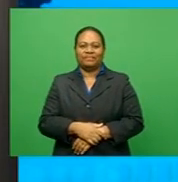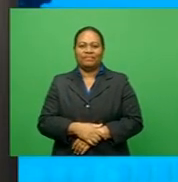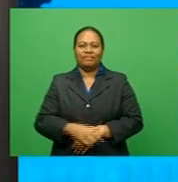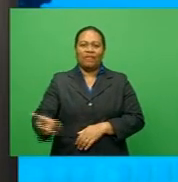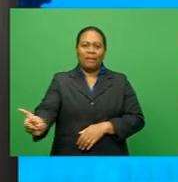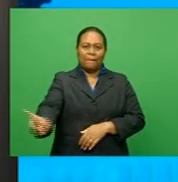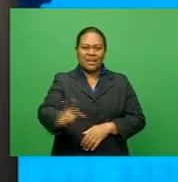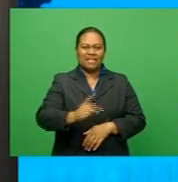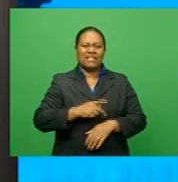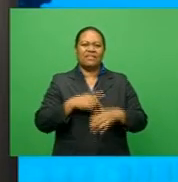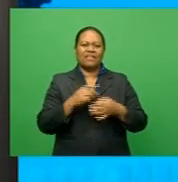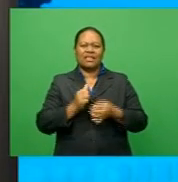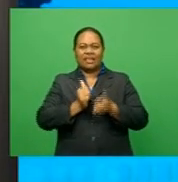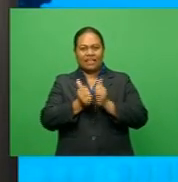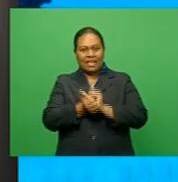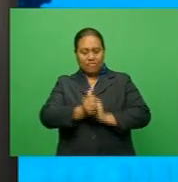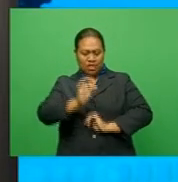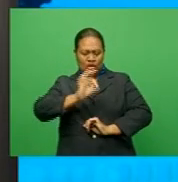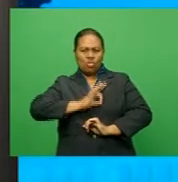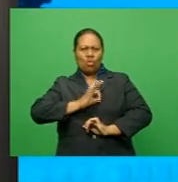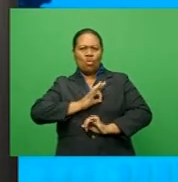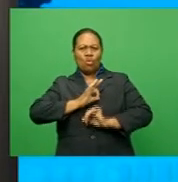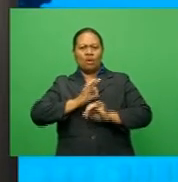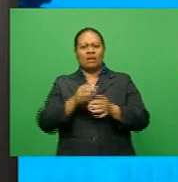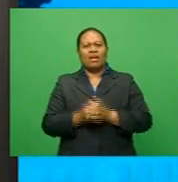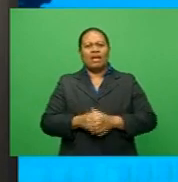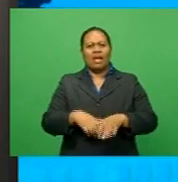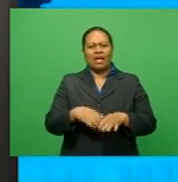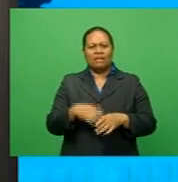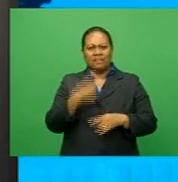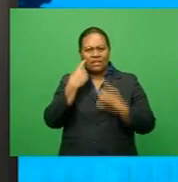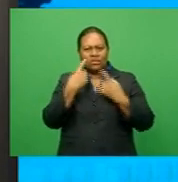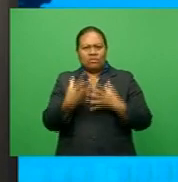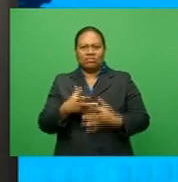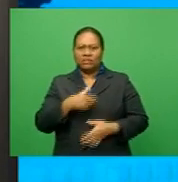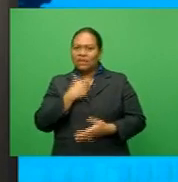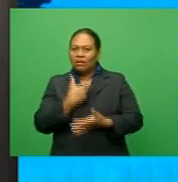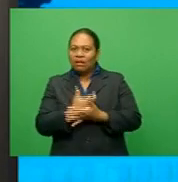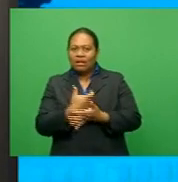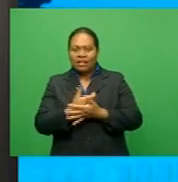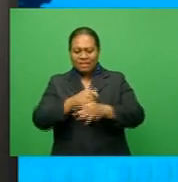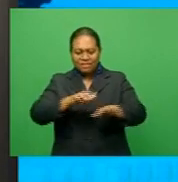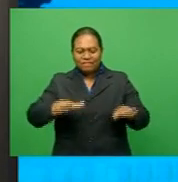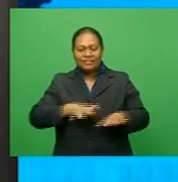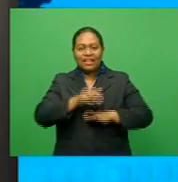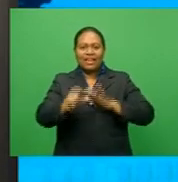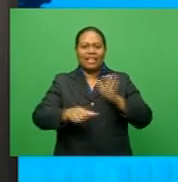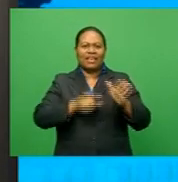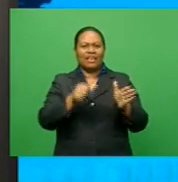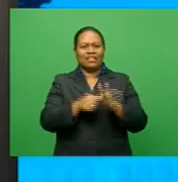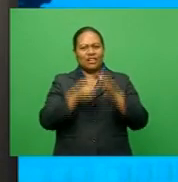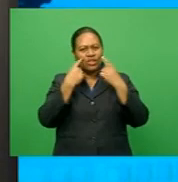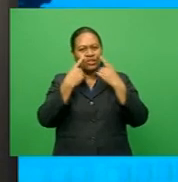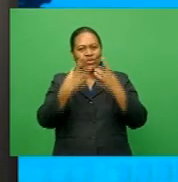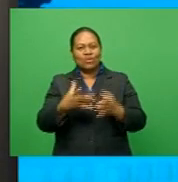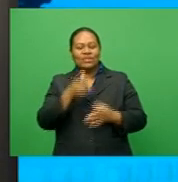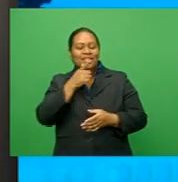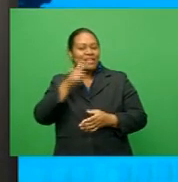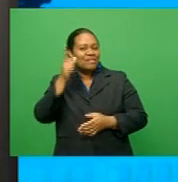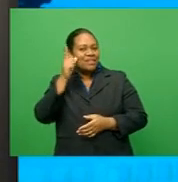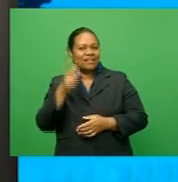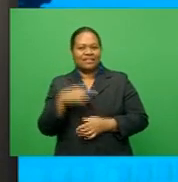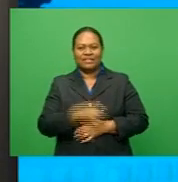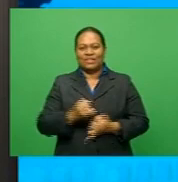Pacific Games double gold medalist Taichi Vakasama was one of the impressive swimmers at the age group nationals that ended in Suva